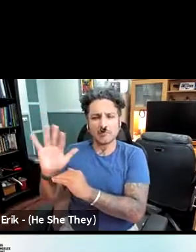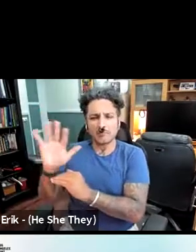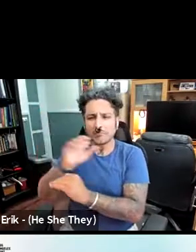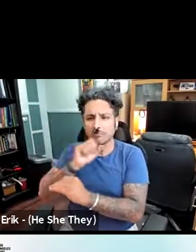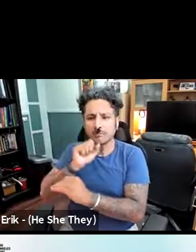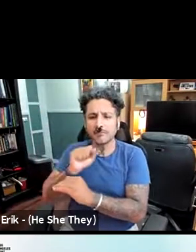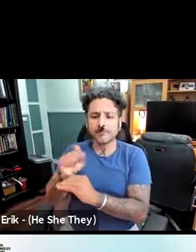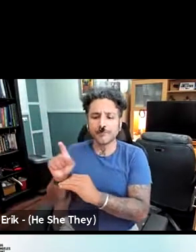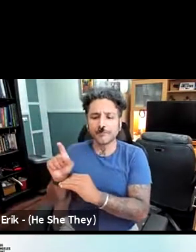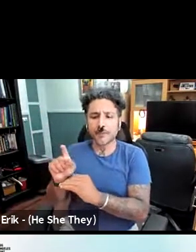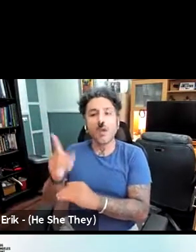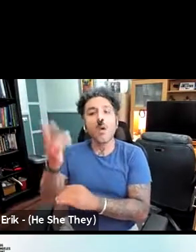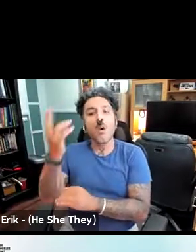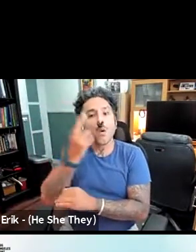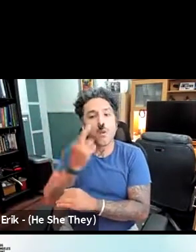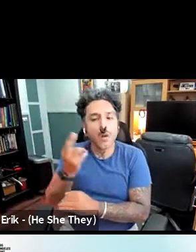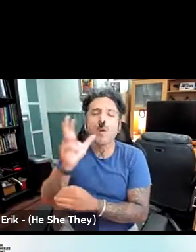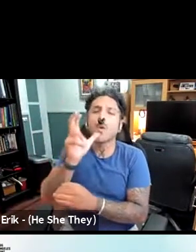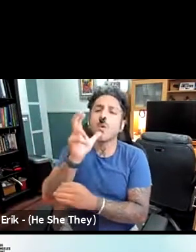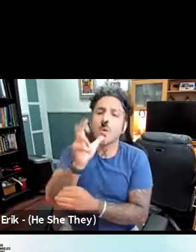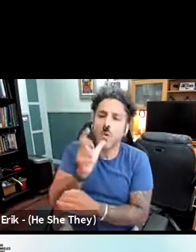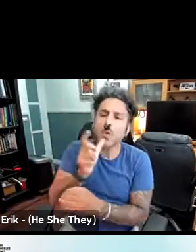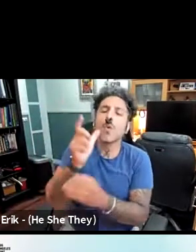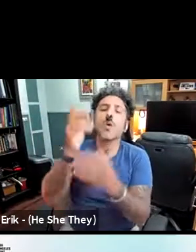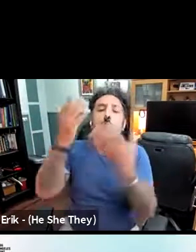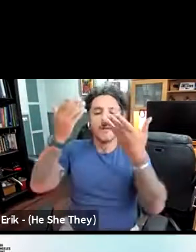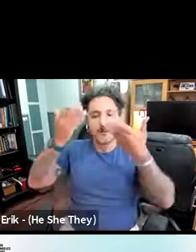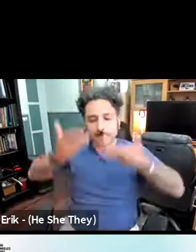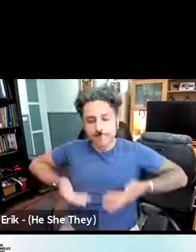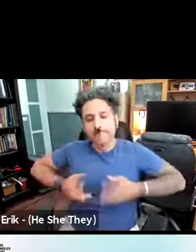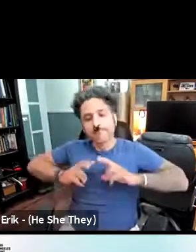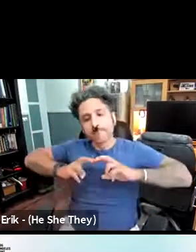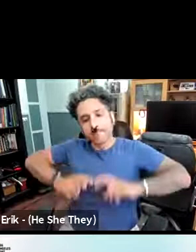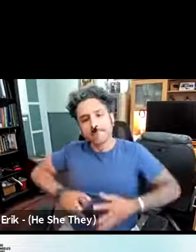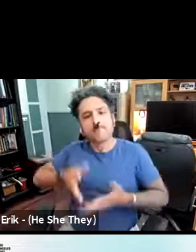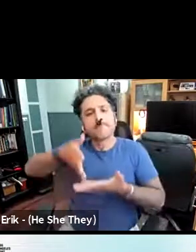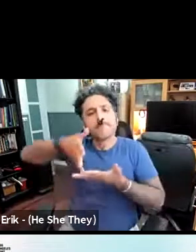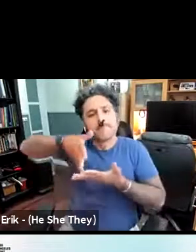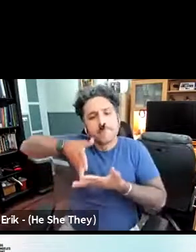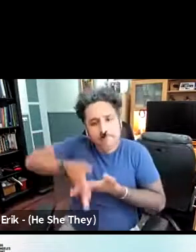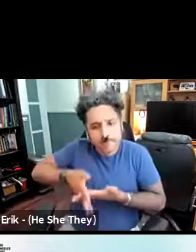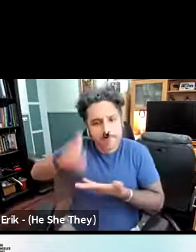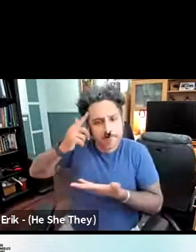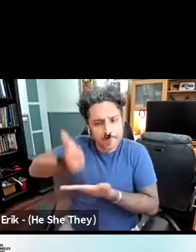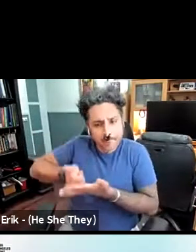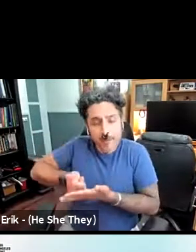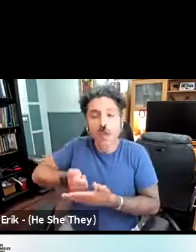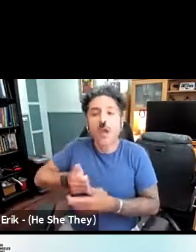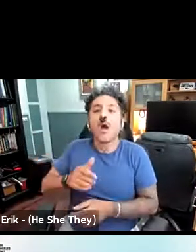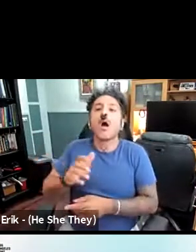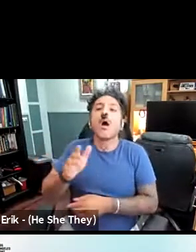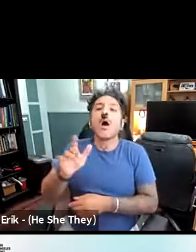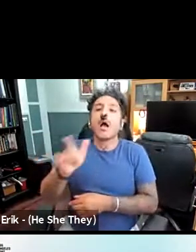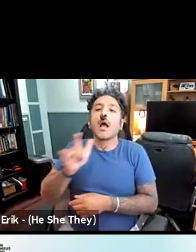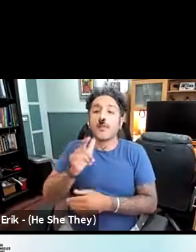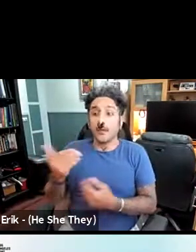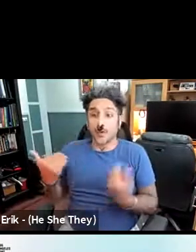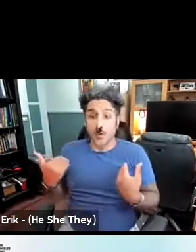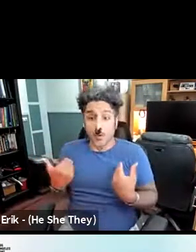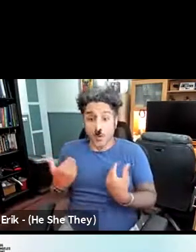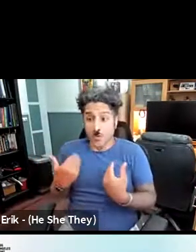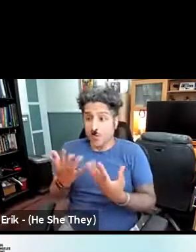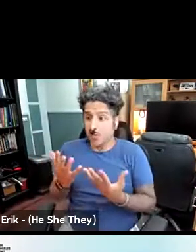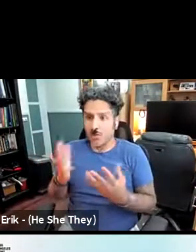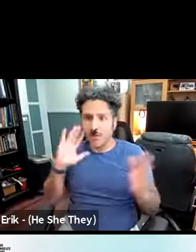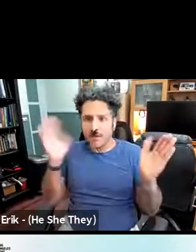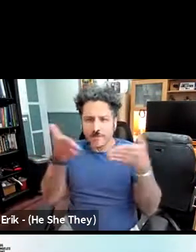just coming into realizing exactly who they are and how they are and how they should be here, there's a gap, because everything is youth focused, and it's